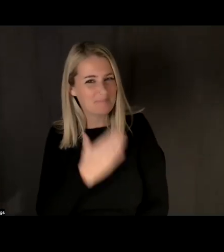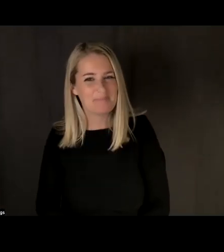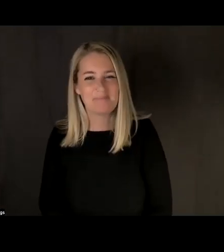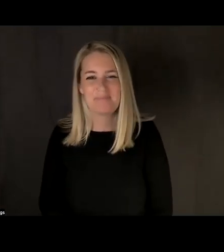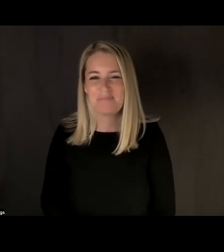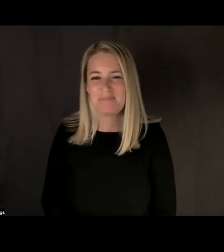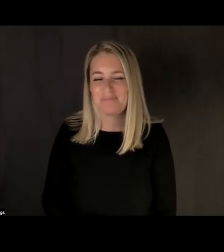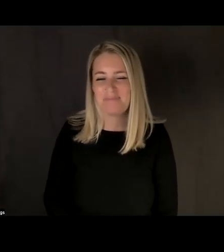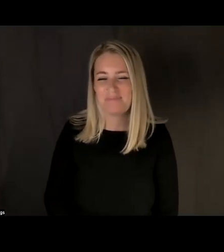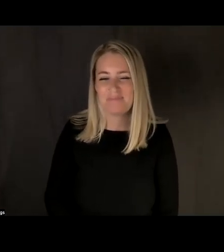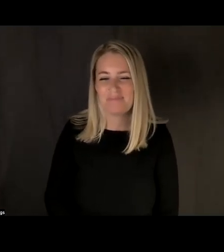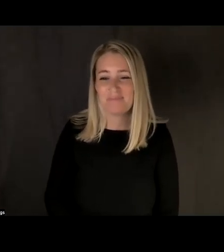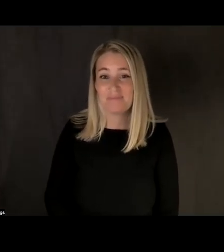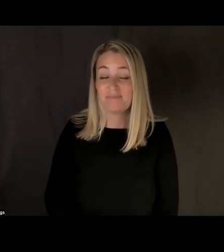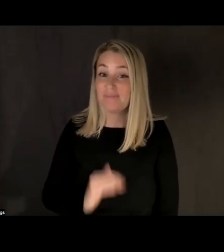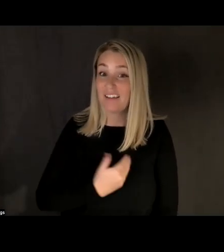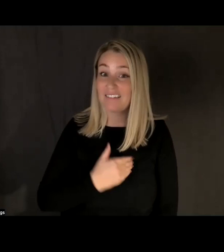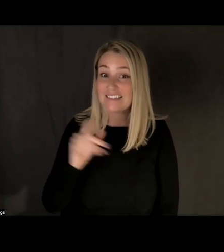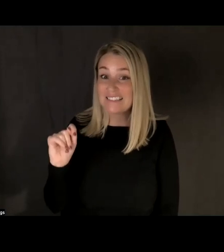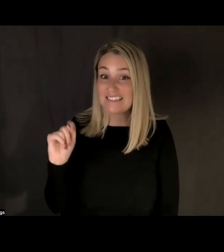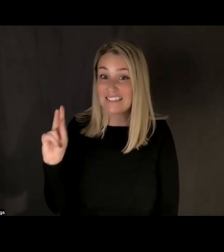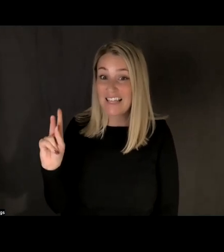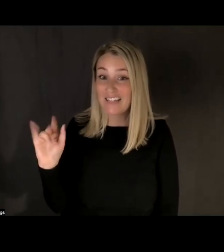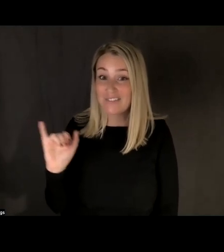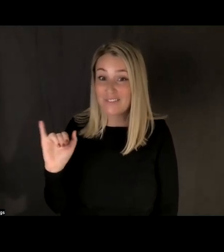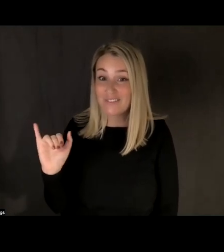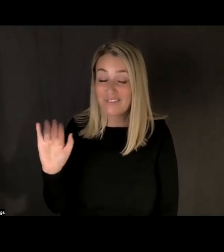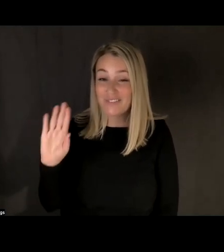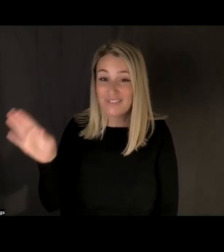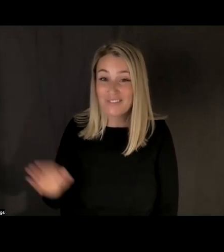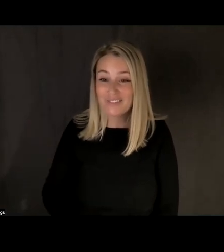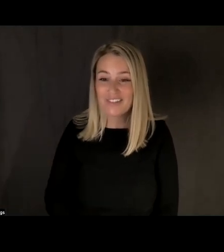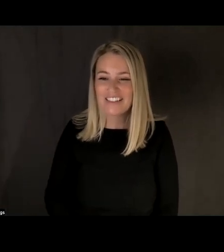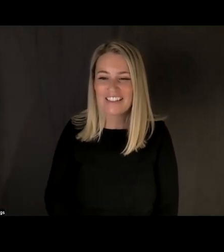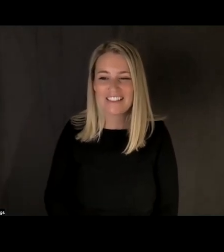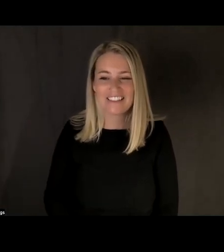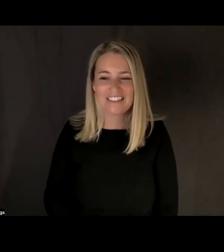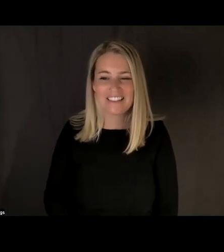Our TKers. You got it. Don't